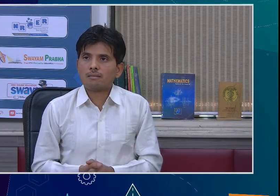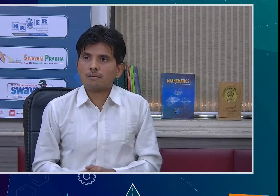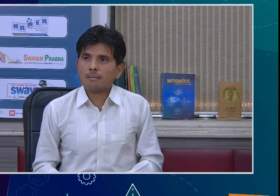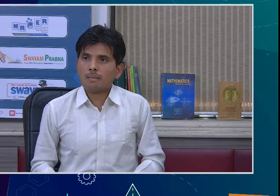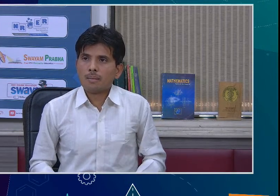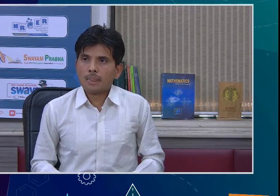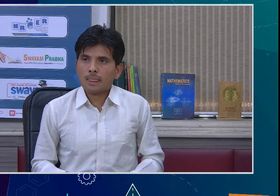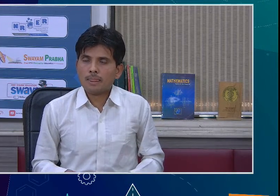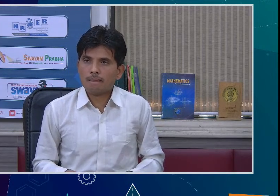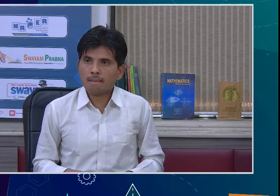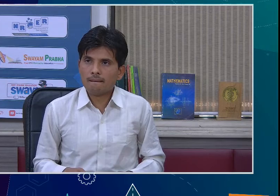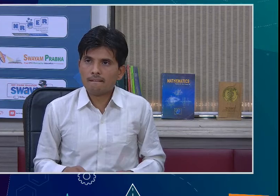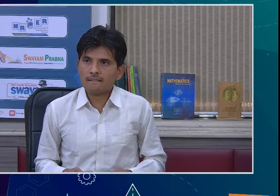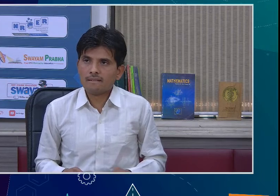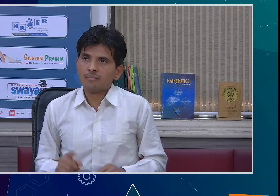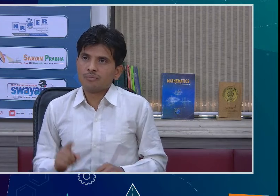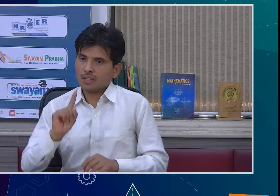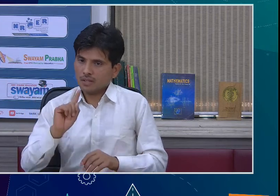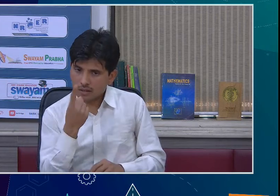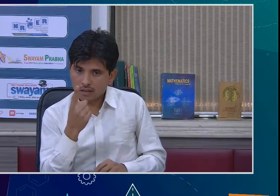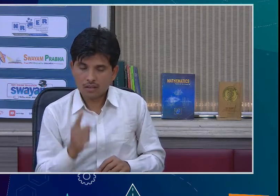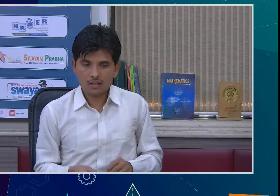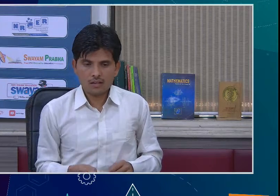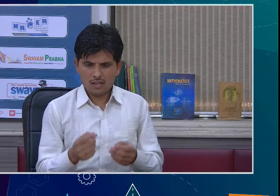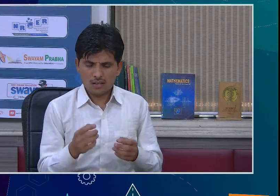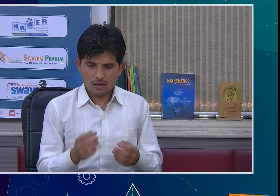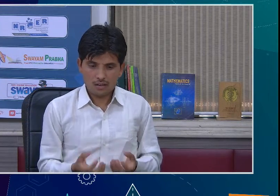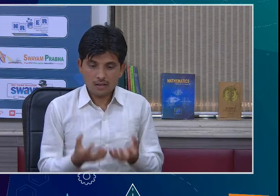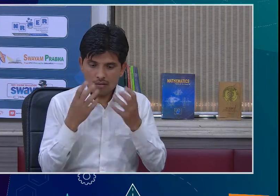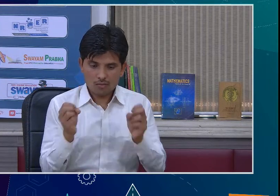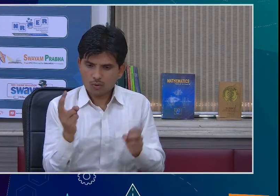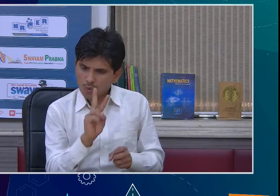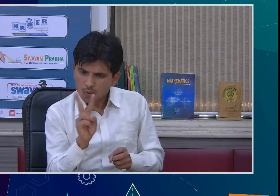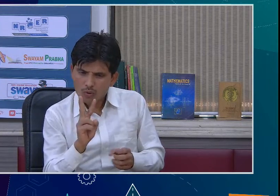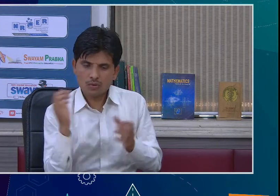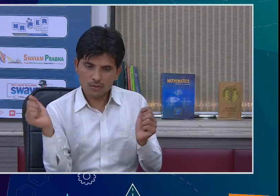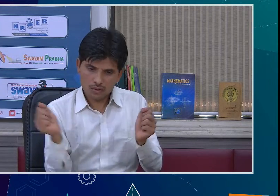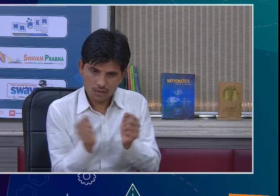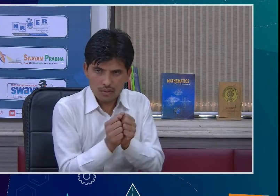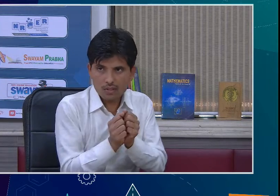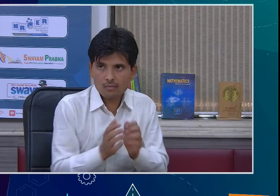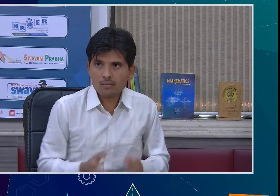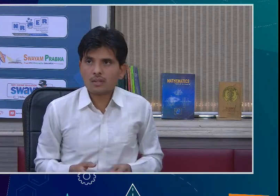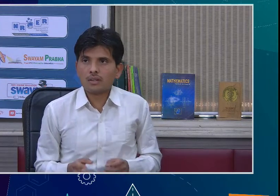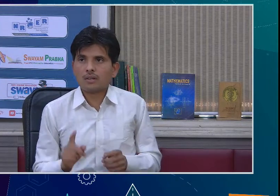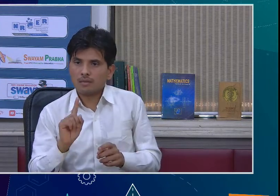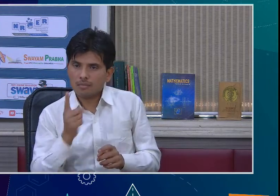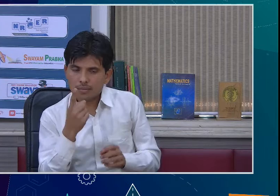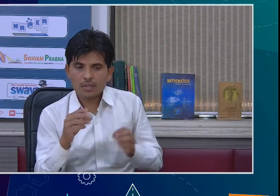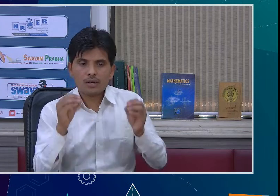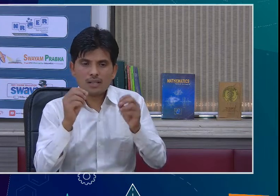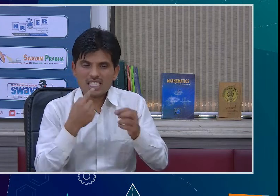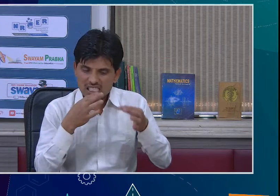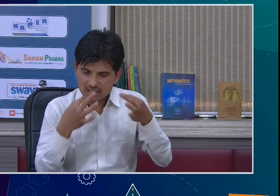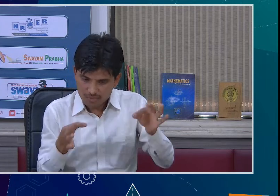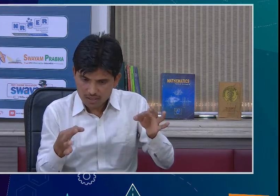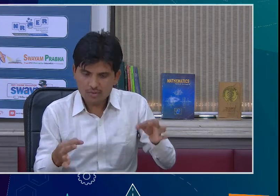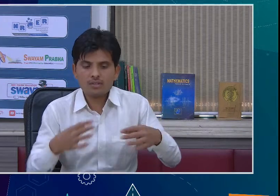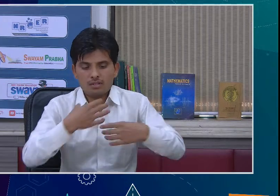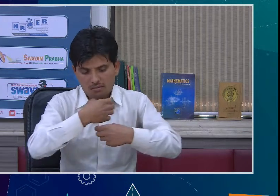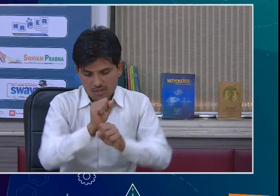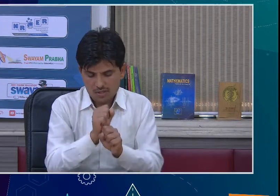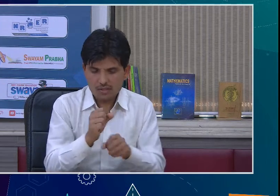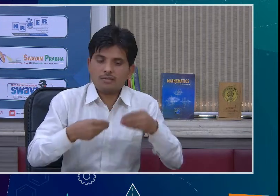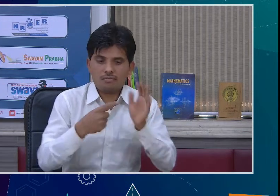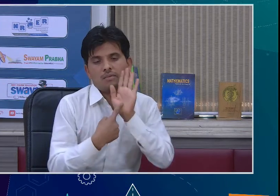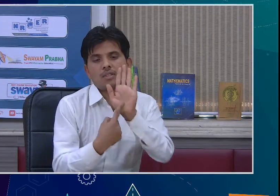So that's what I said, that we could have taken a ball or clay or paper balls, easily available. They can be